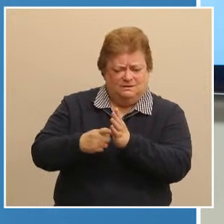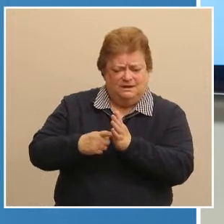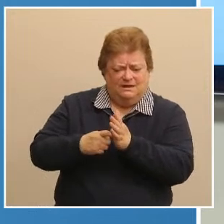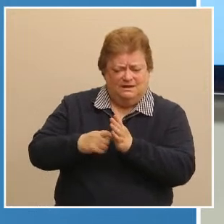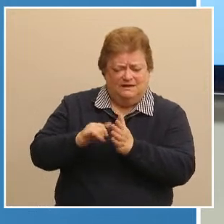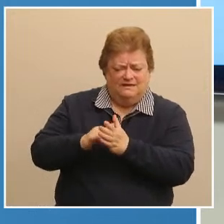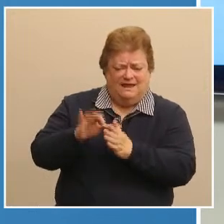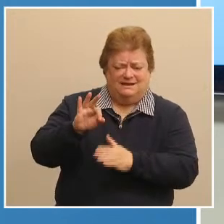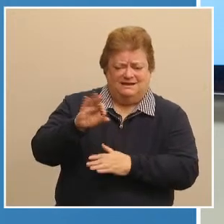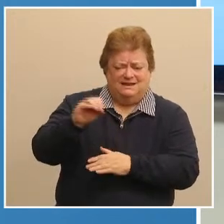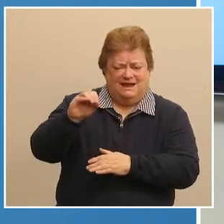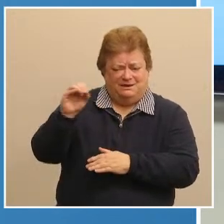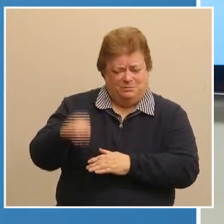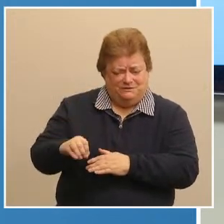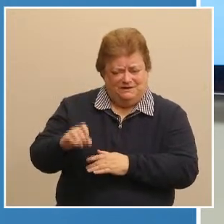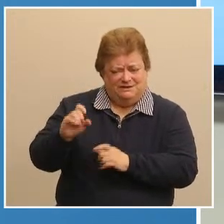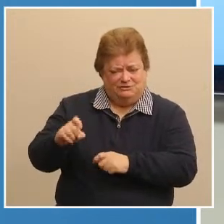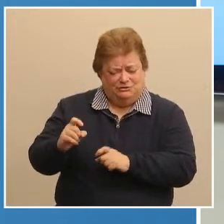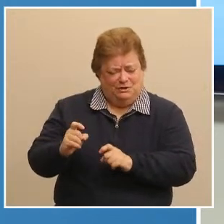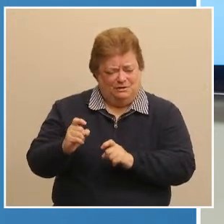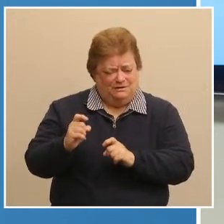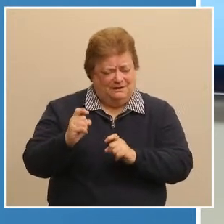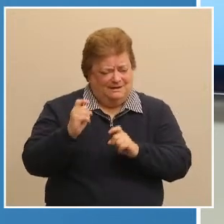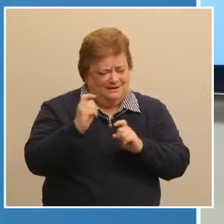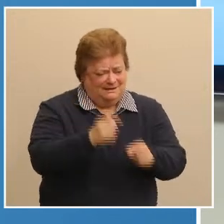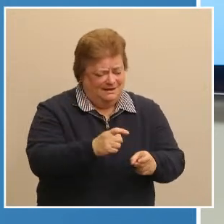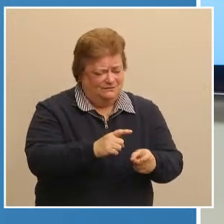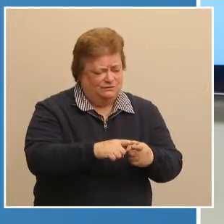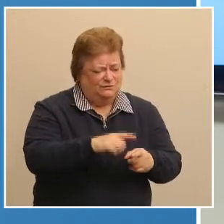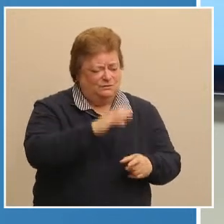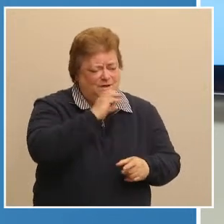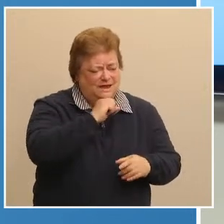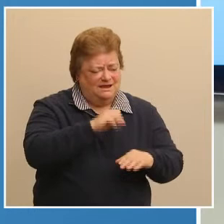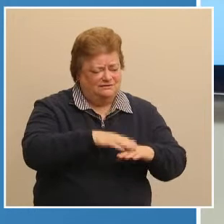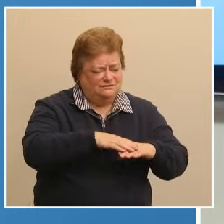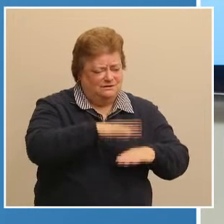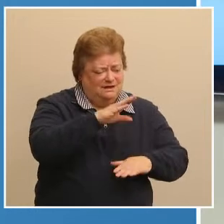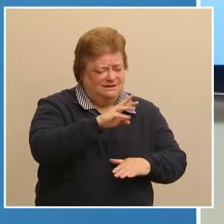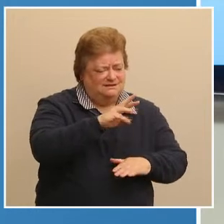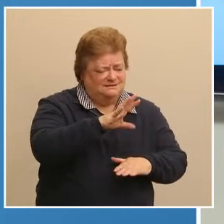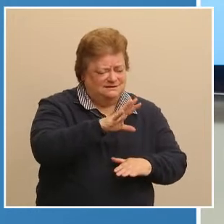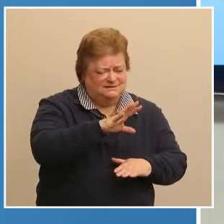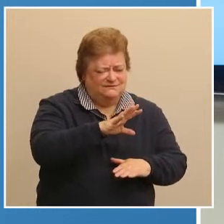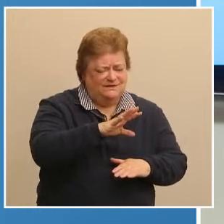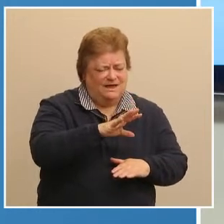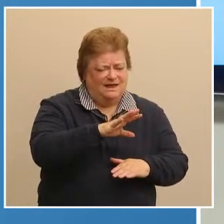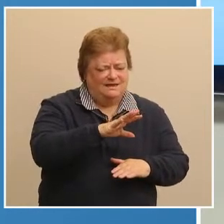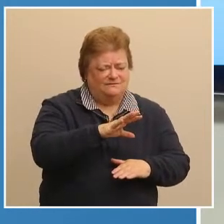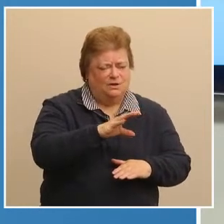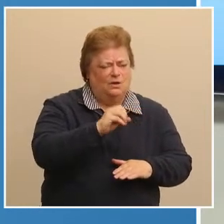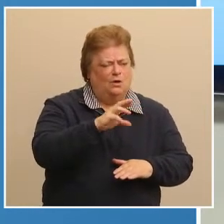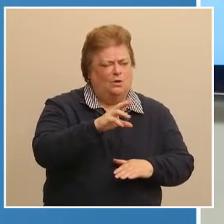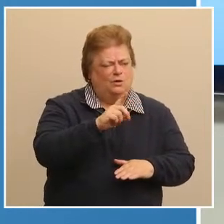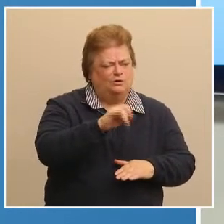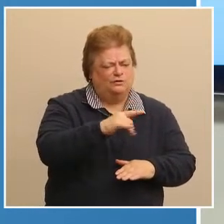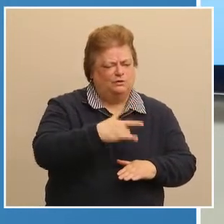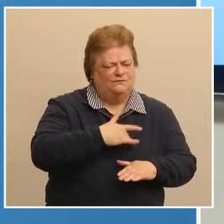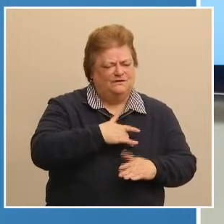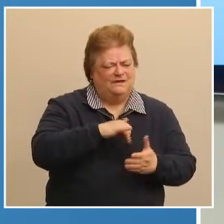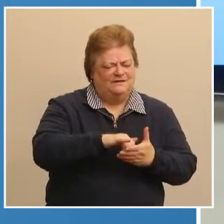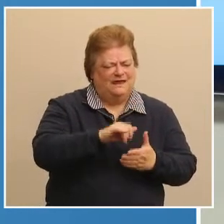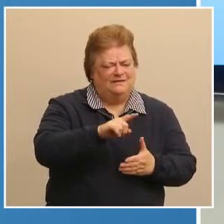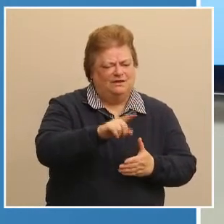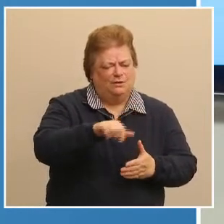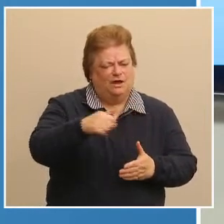vaccine doses should be going to the 65 plus group? Or do you think there are any specific groups that should be getting it now